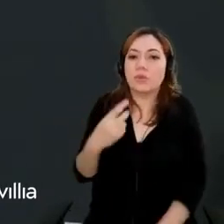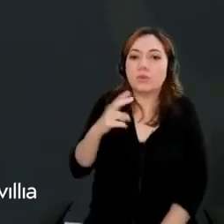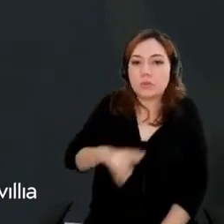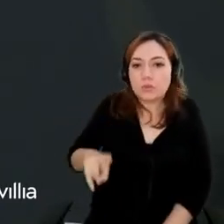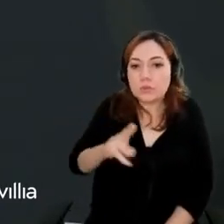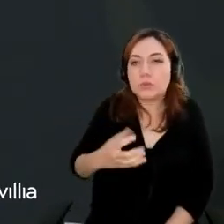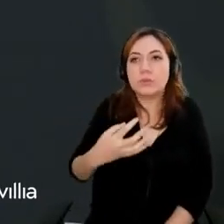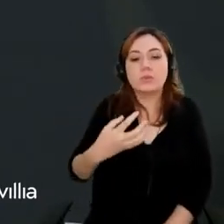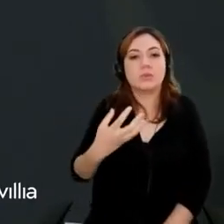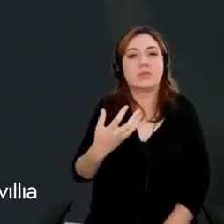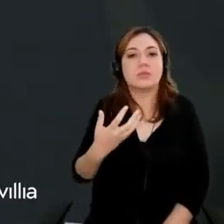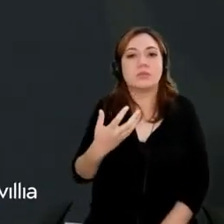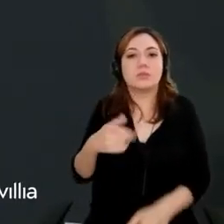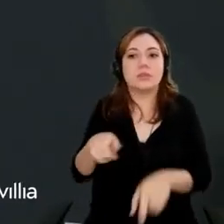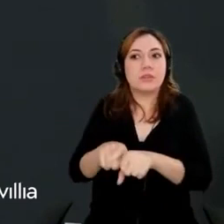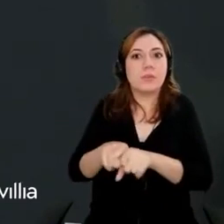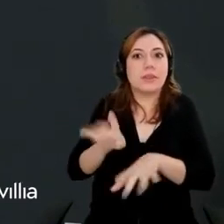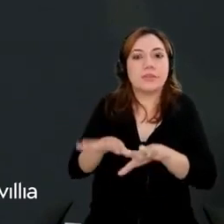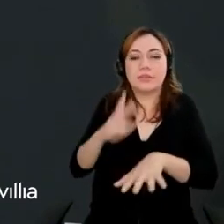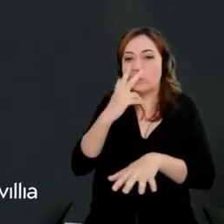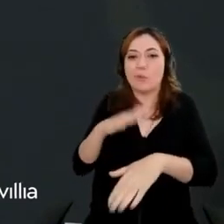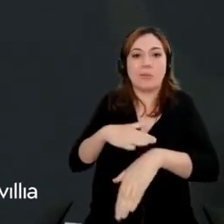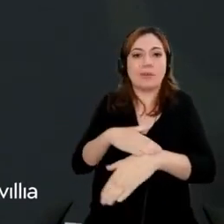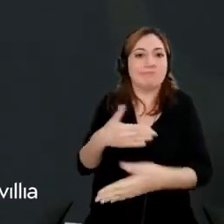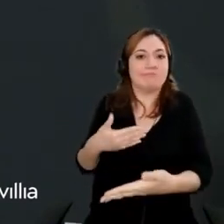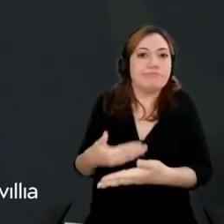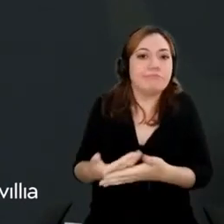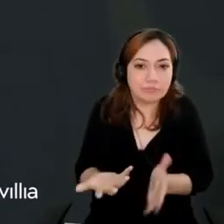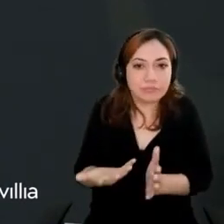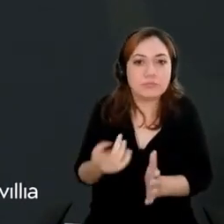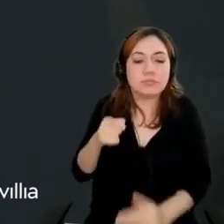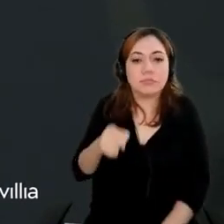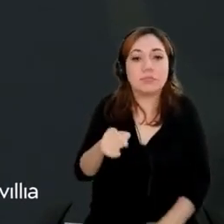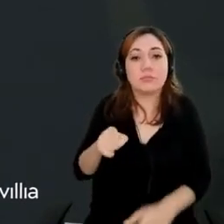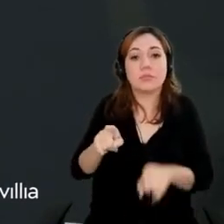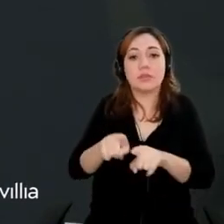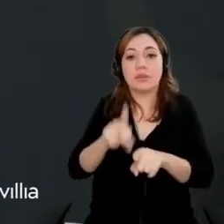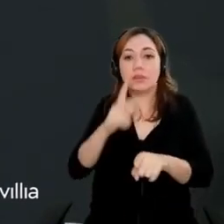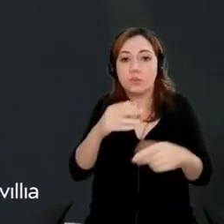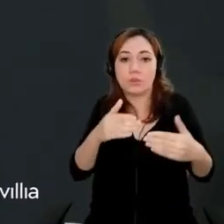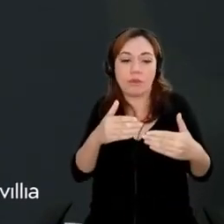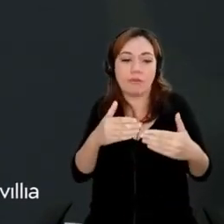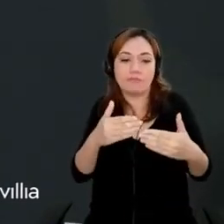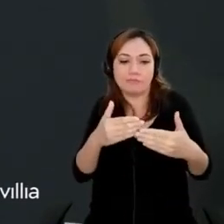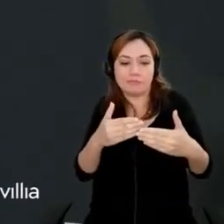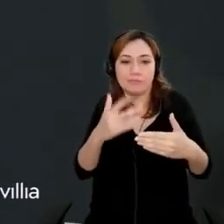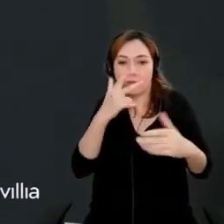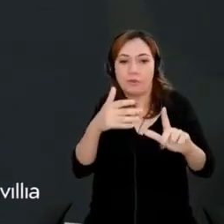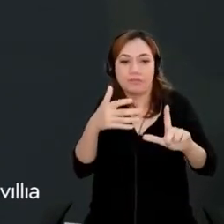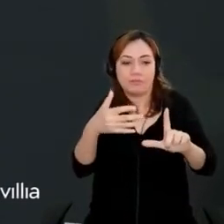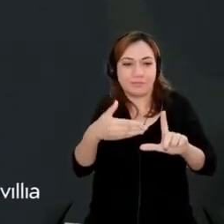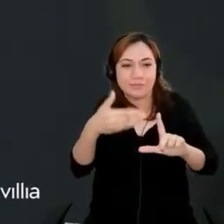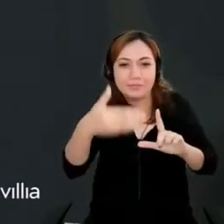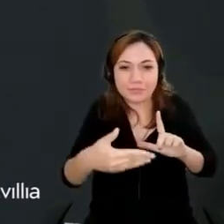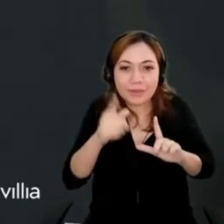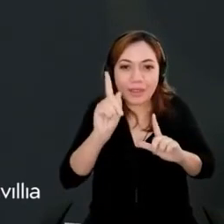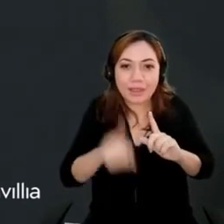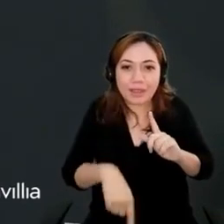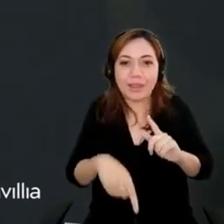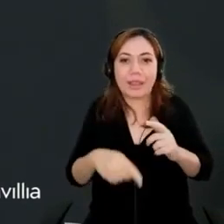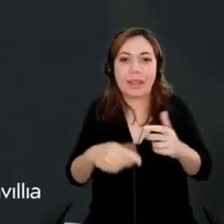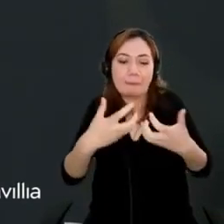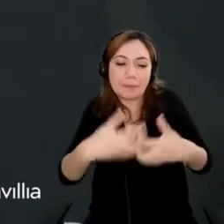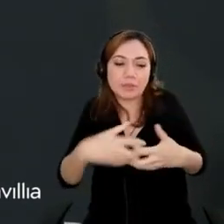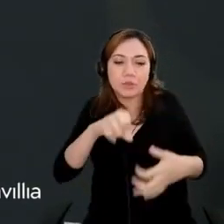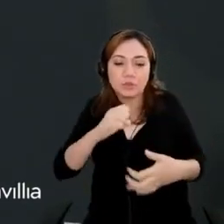of those machines or devices or products is the bit that people will